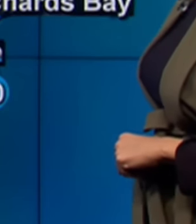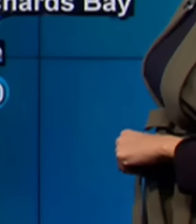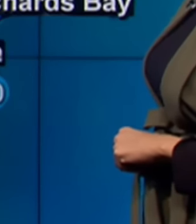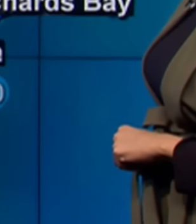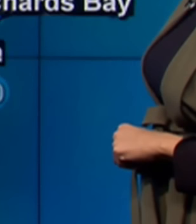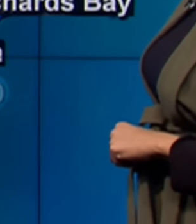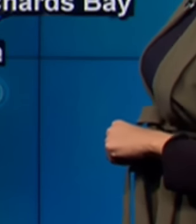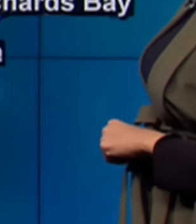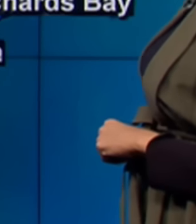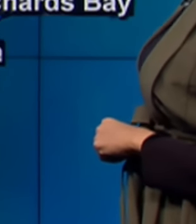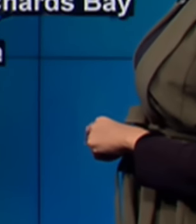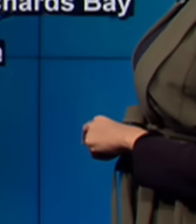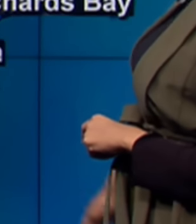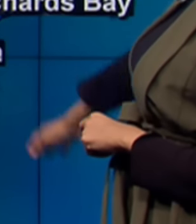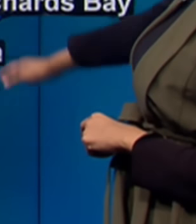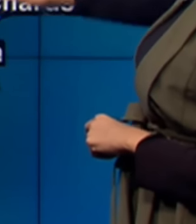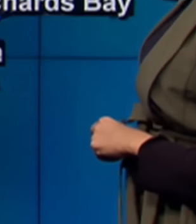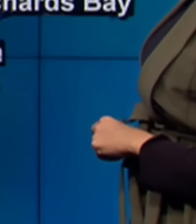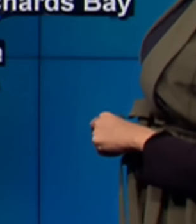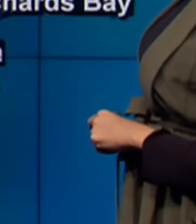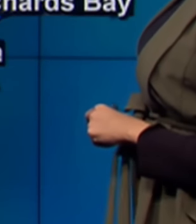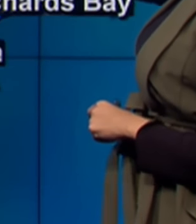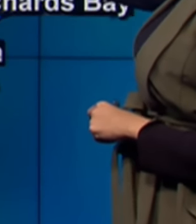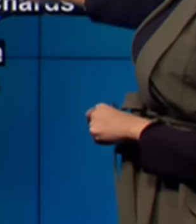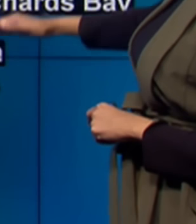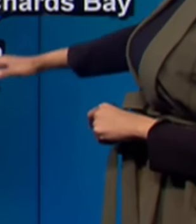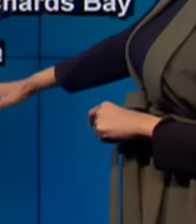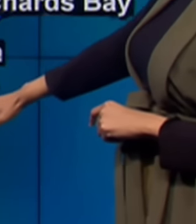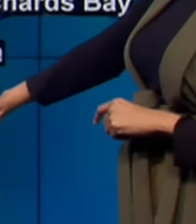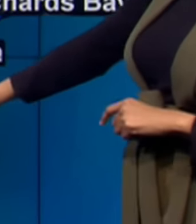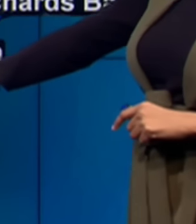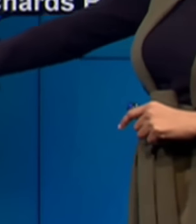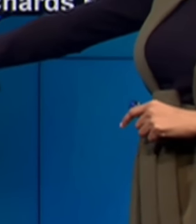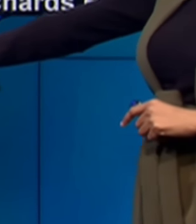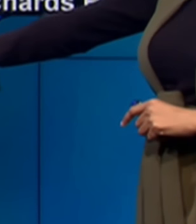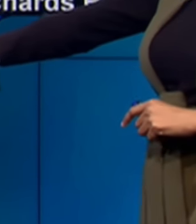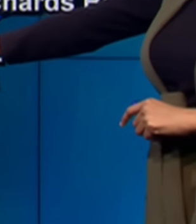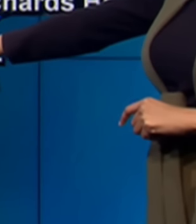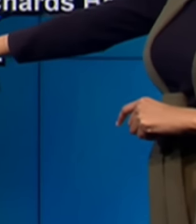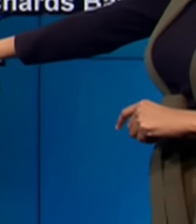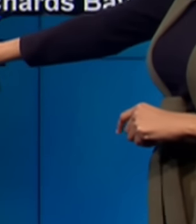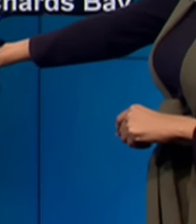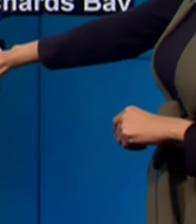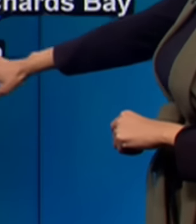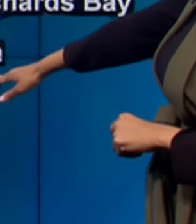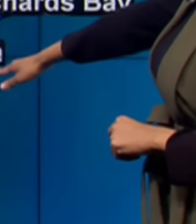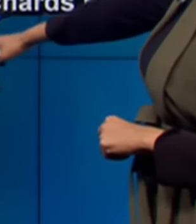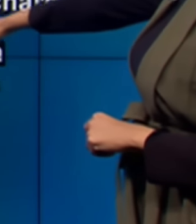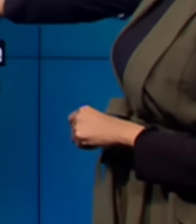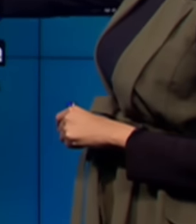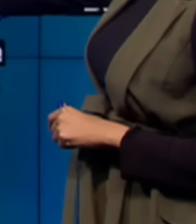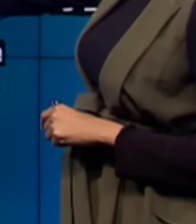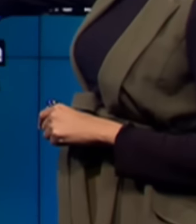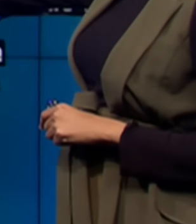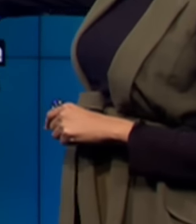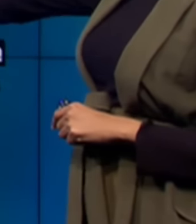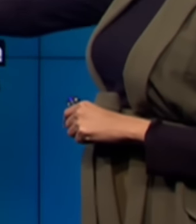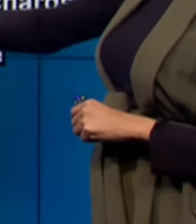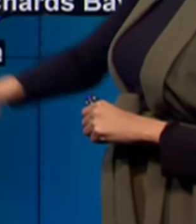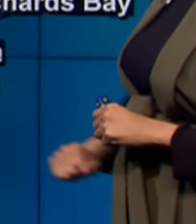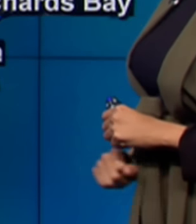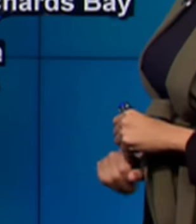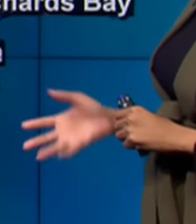di le 30 lebelela ka moso pula ena le gone go tswelela gape le semathana mo karolong ya Eastern Cape fa re lebelela ko